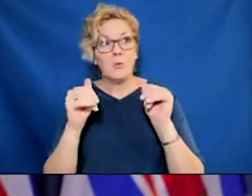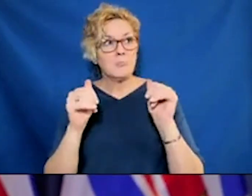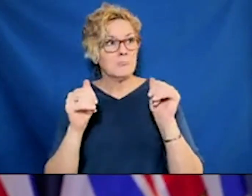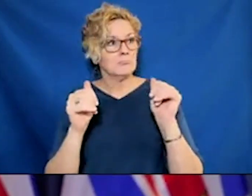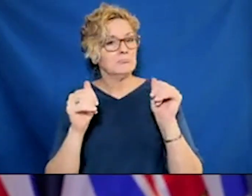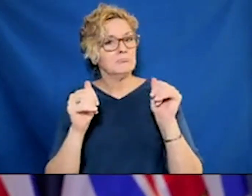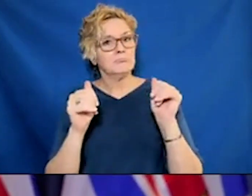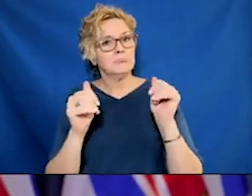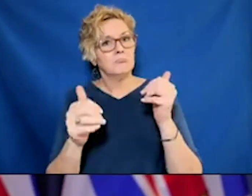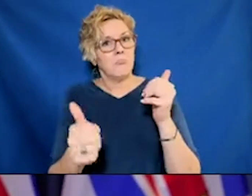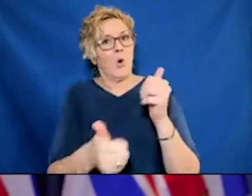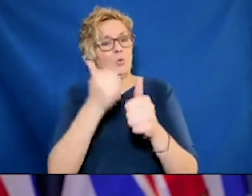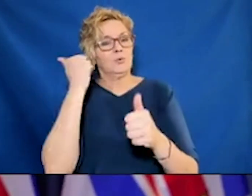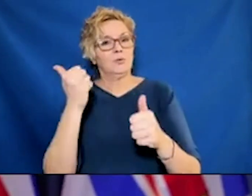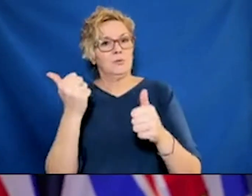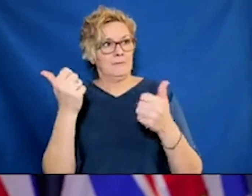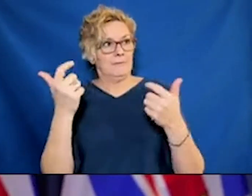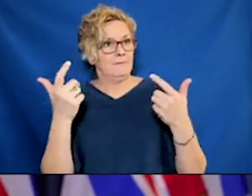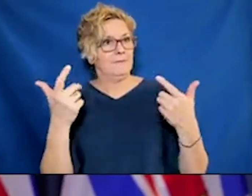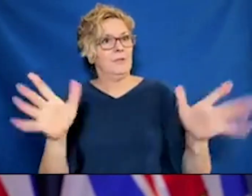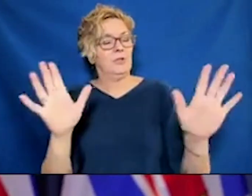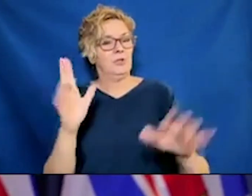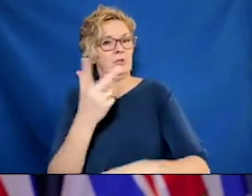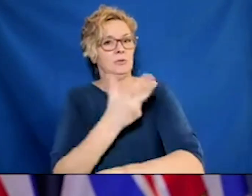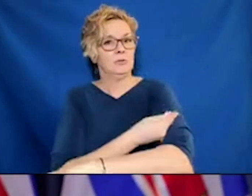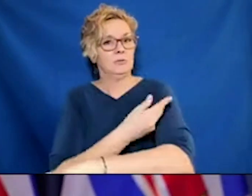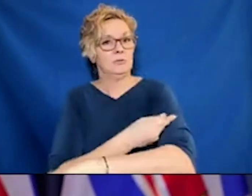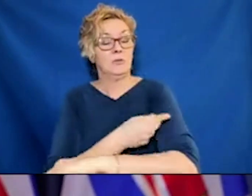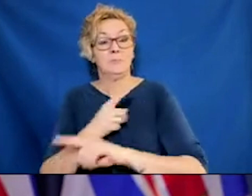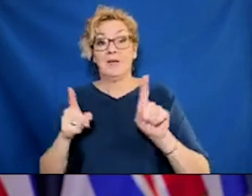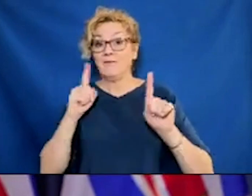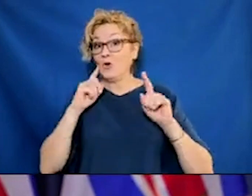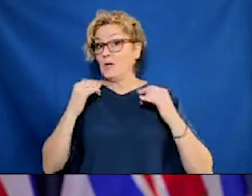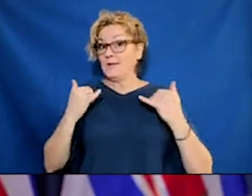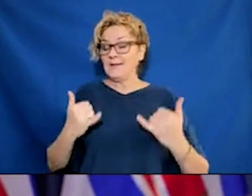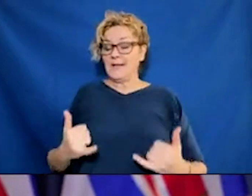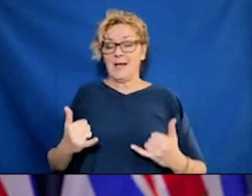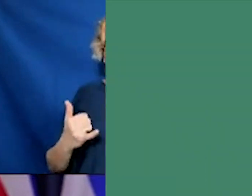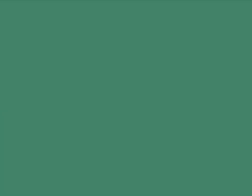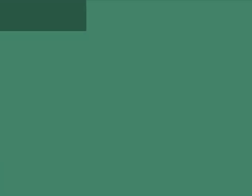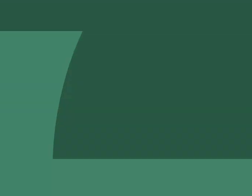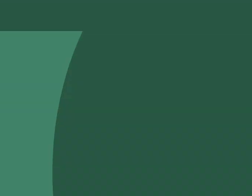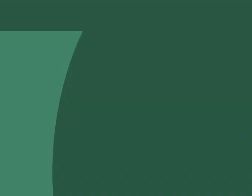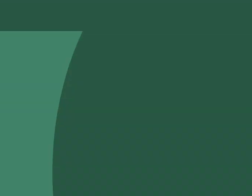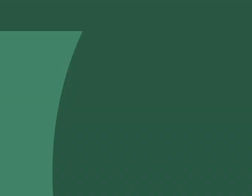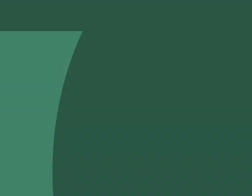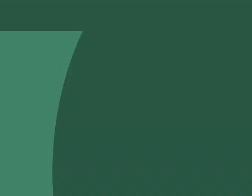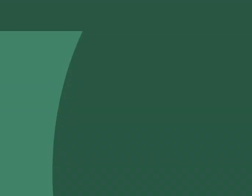disruption to all aspects of our society and life in BC. So let's dig in and don't do it.